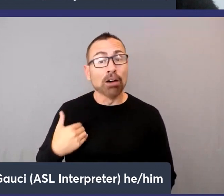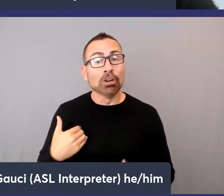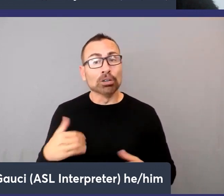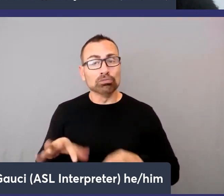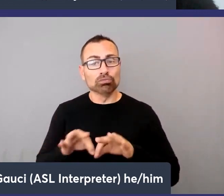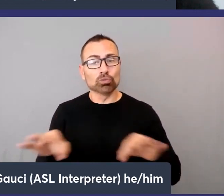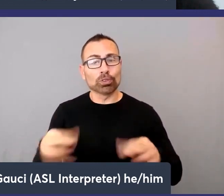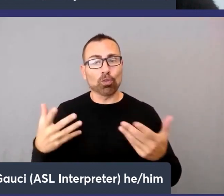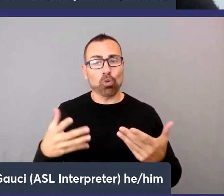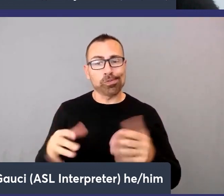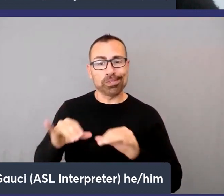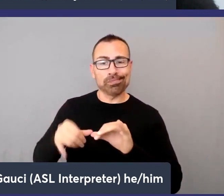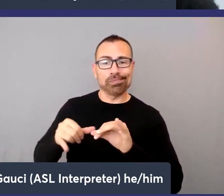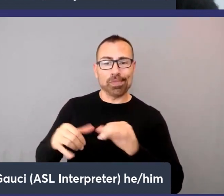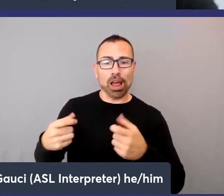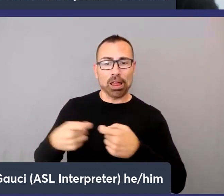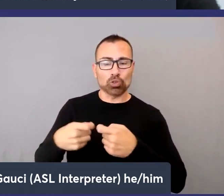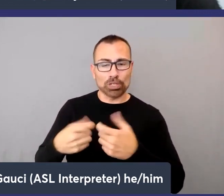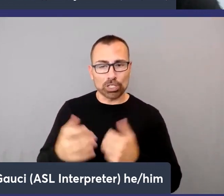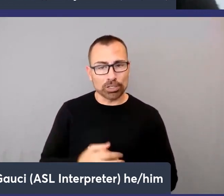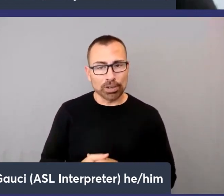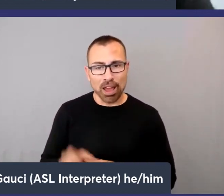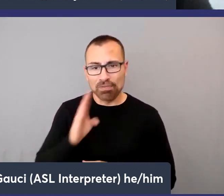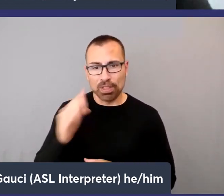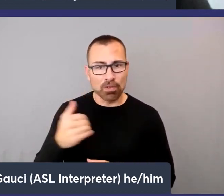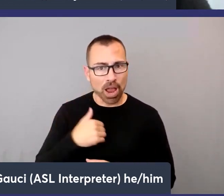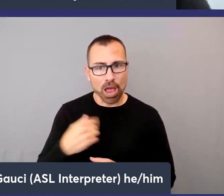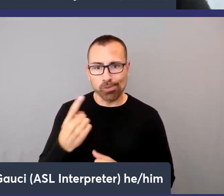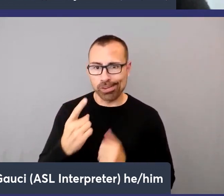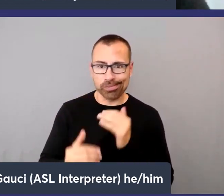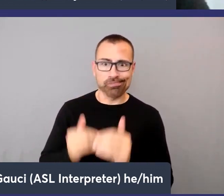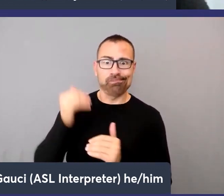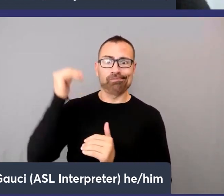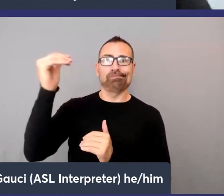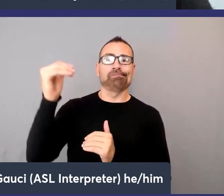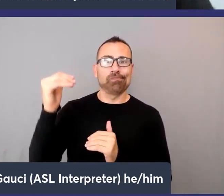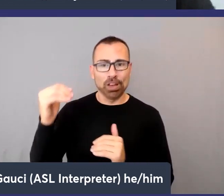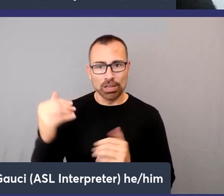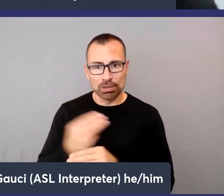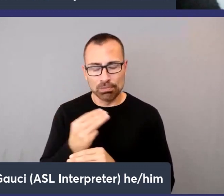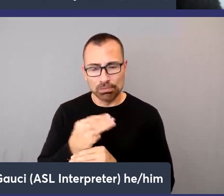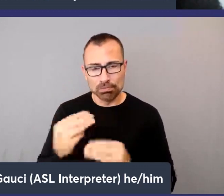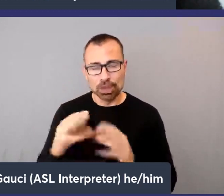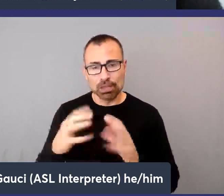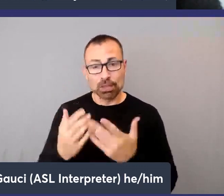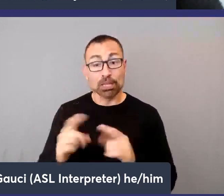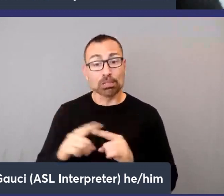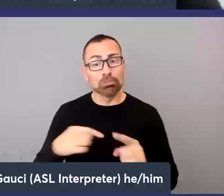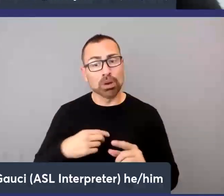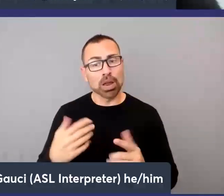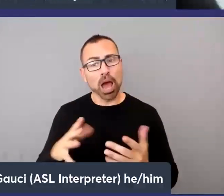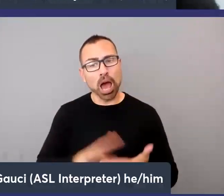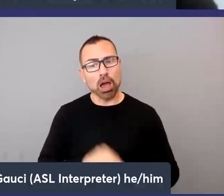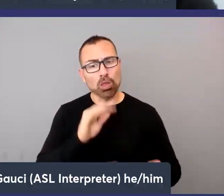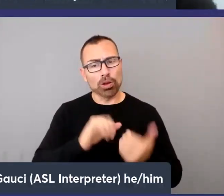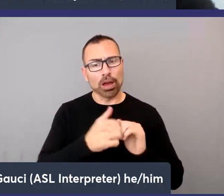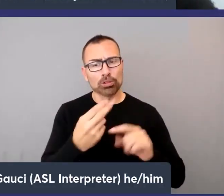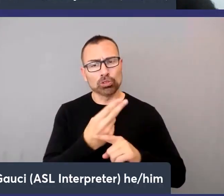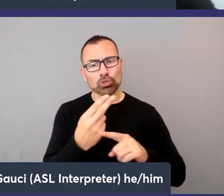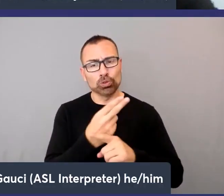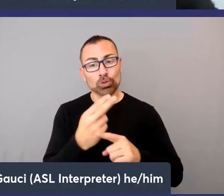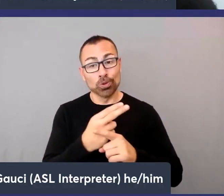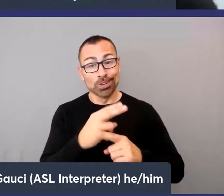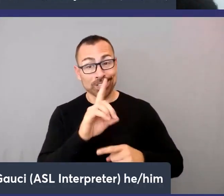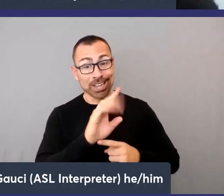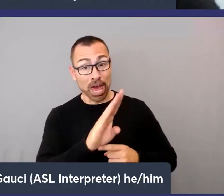never had like a discrete math class. So I kind of learned everything. I learned how to use a graph database and then worked backwards to the math that